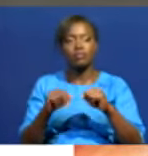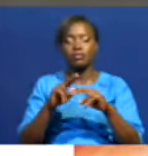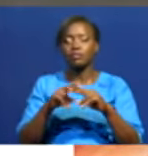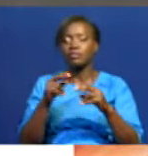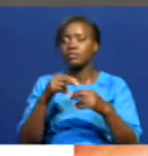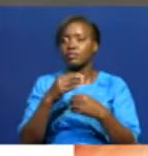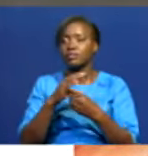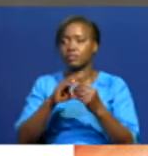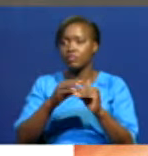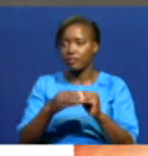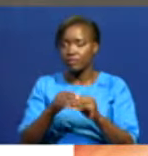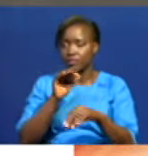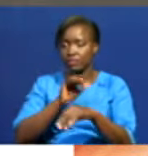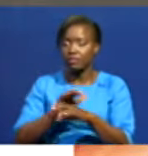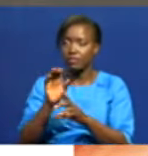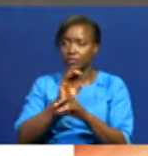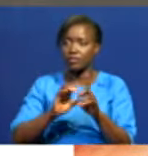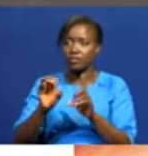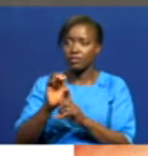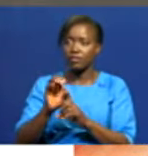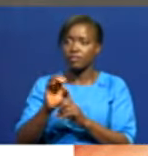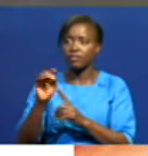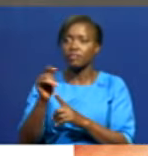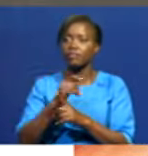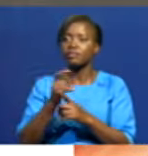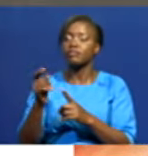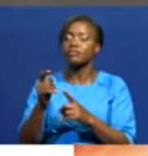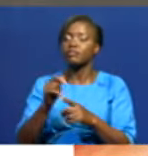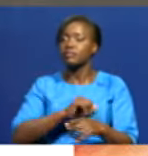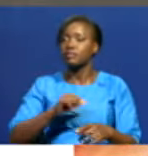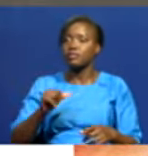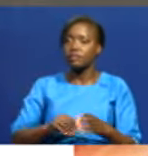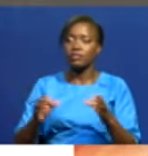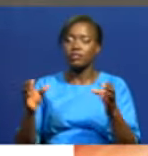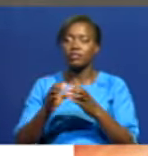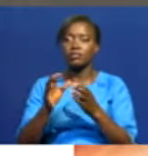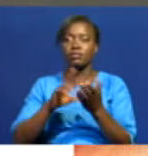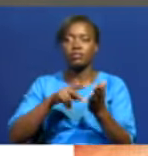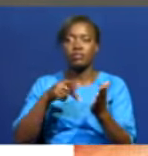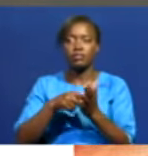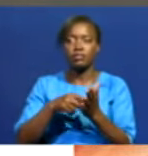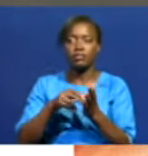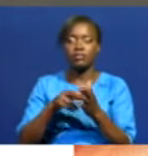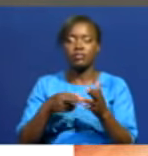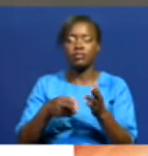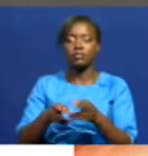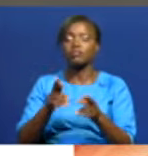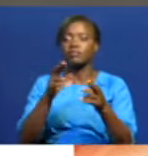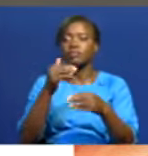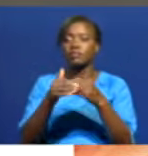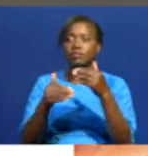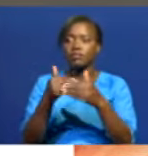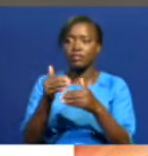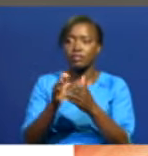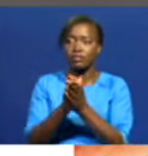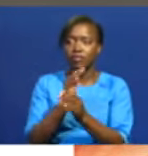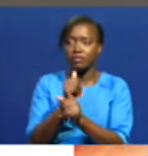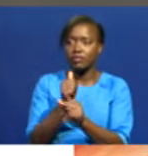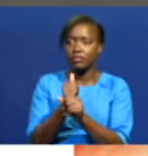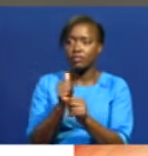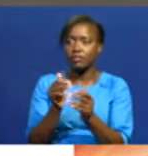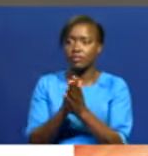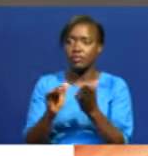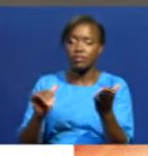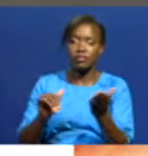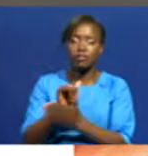creating a conducive environment for Chinese companies that will undertake projects including road construction, railway expansion, and